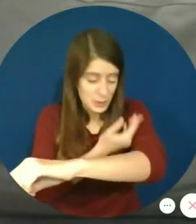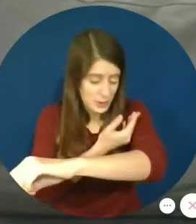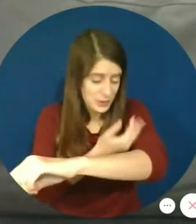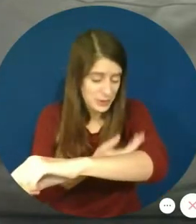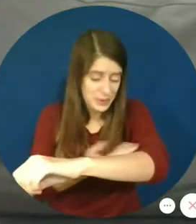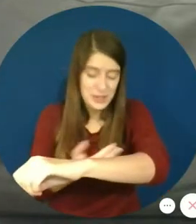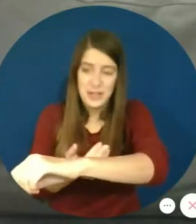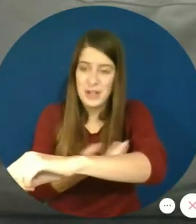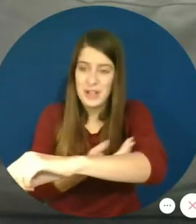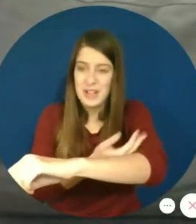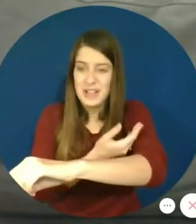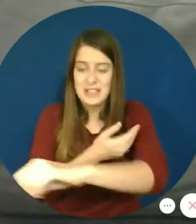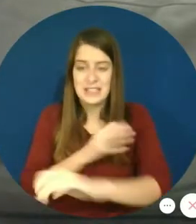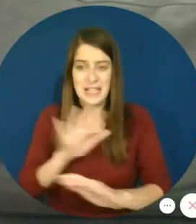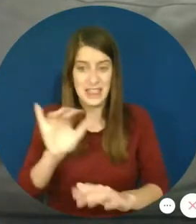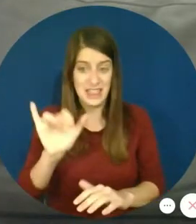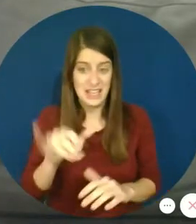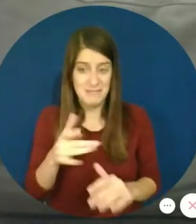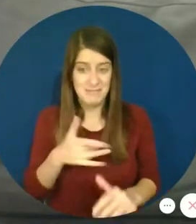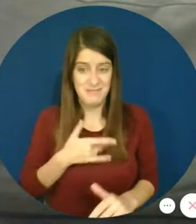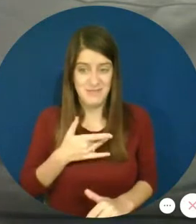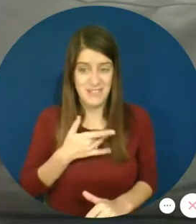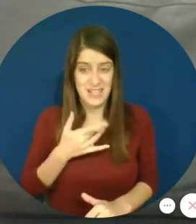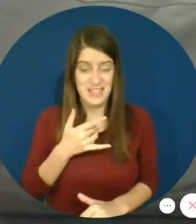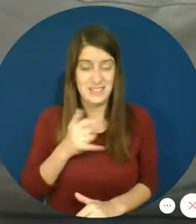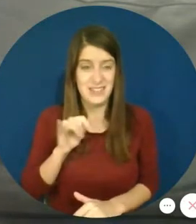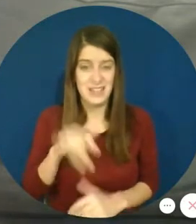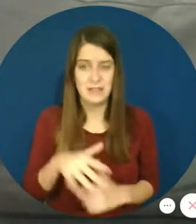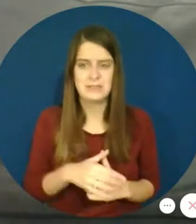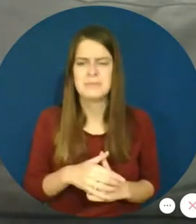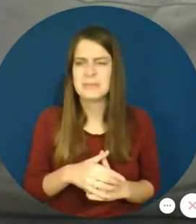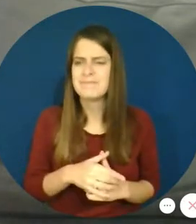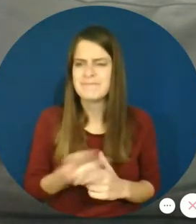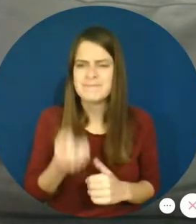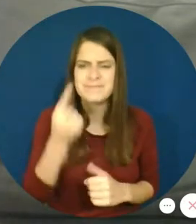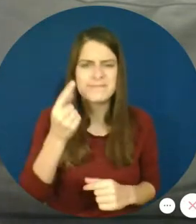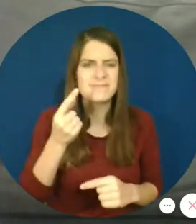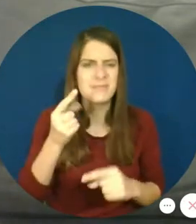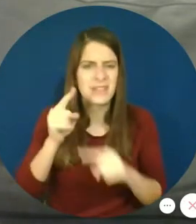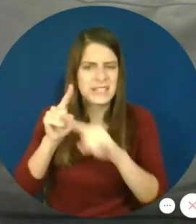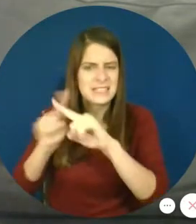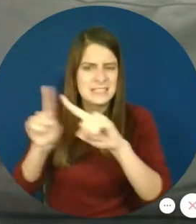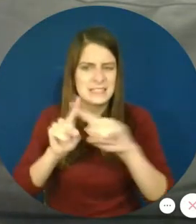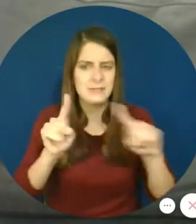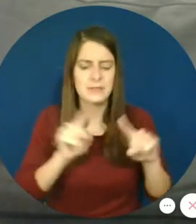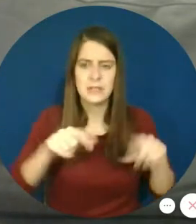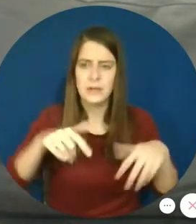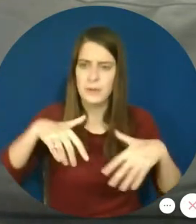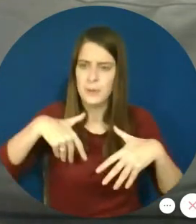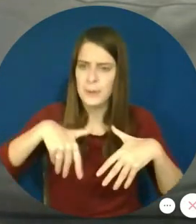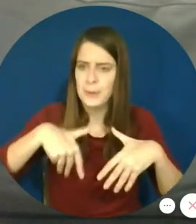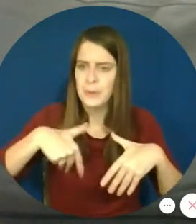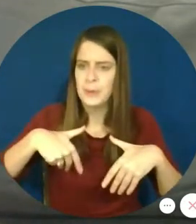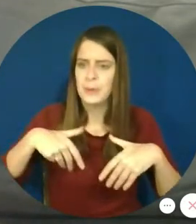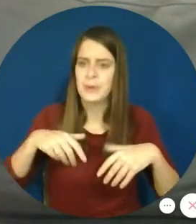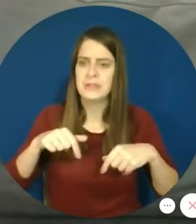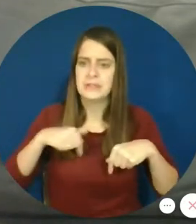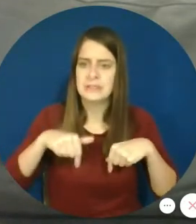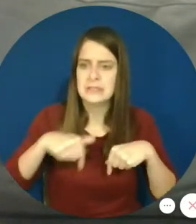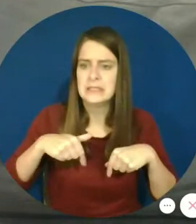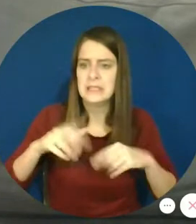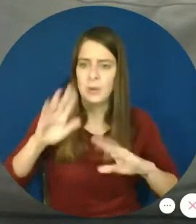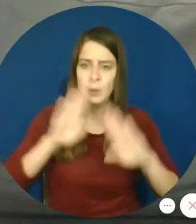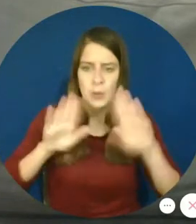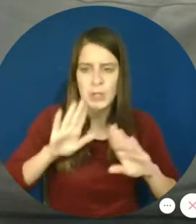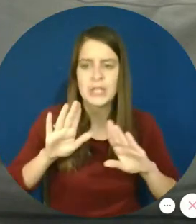in your arms are standing up. Each of us experience anxiety, anxiousness,